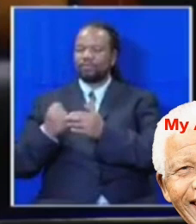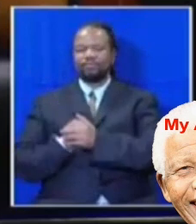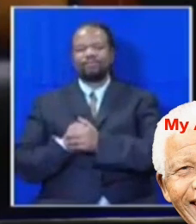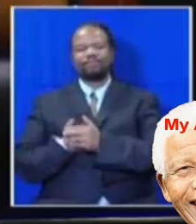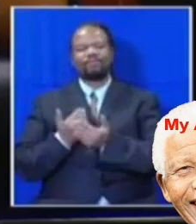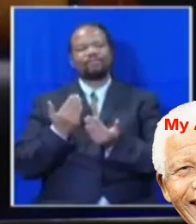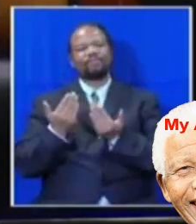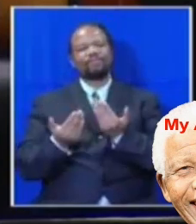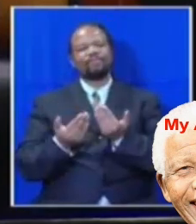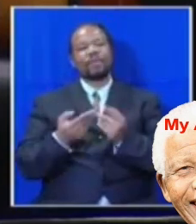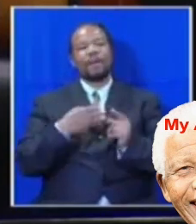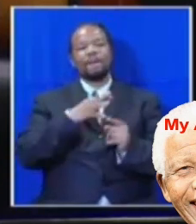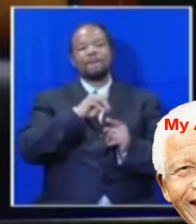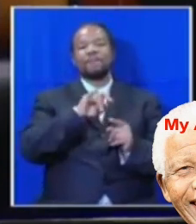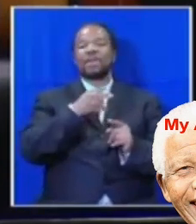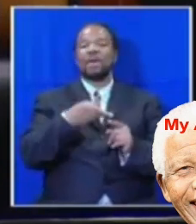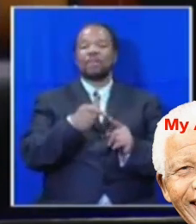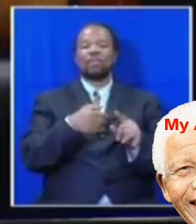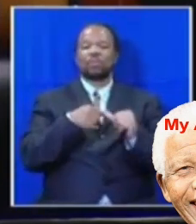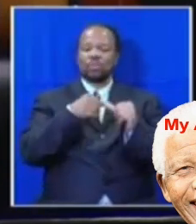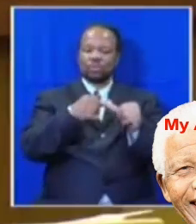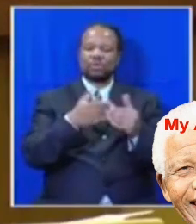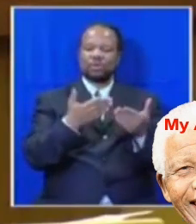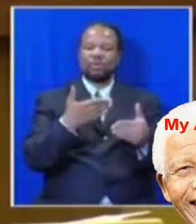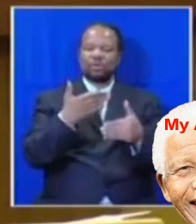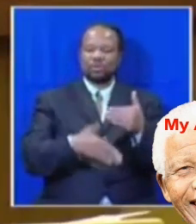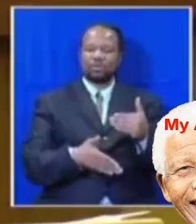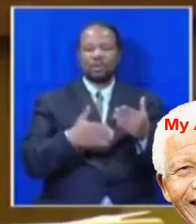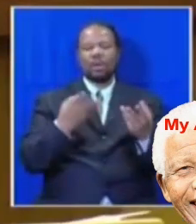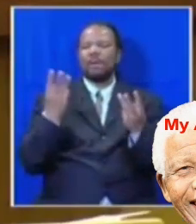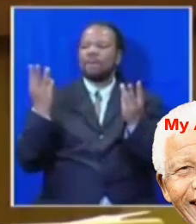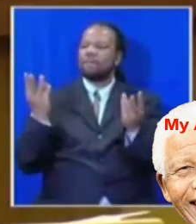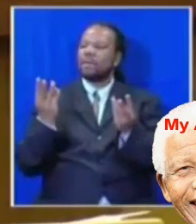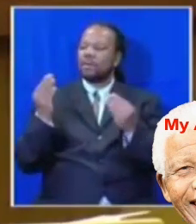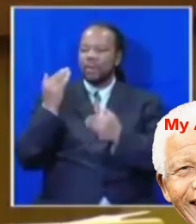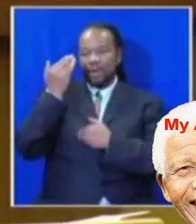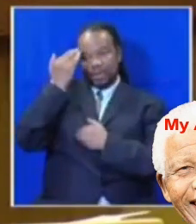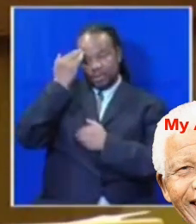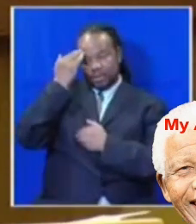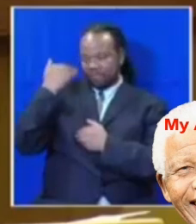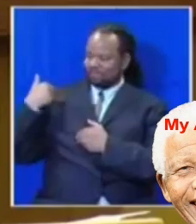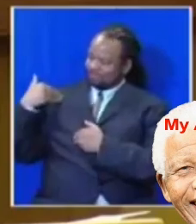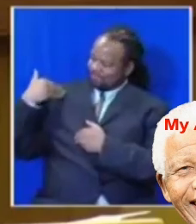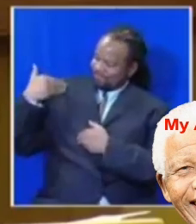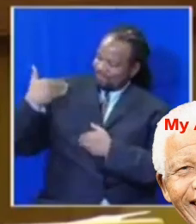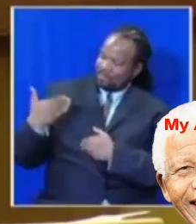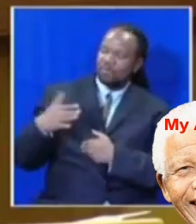Honourable Mthembu, will you conclude now, please? People of this country know their history.